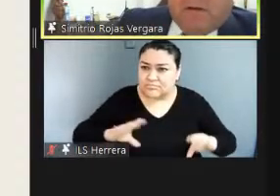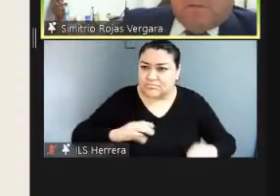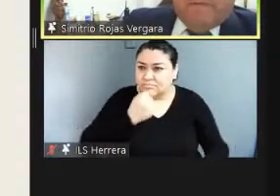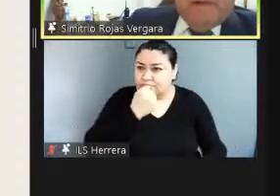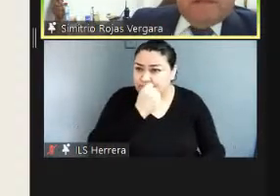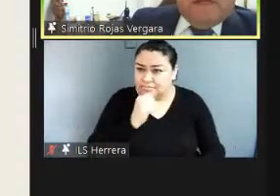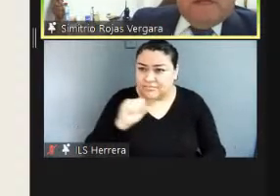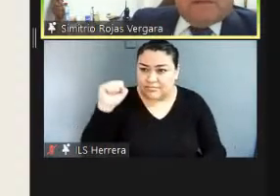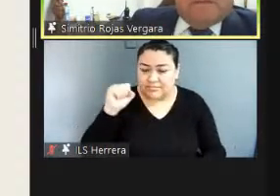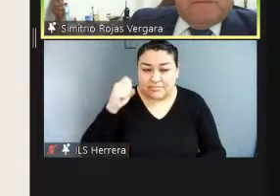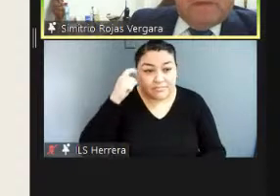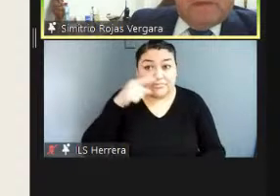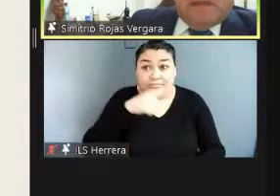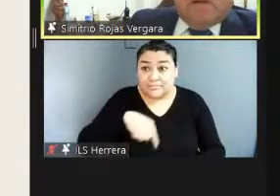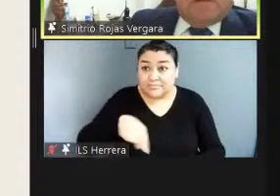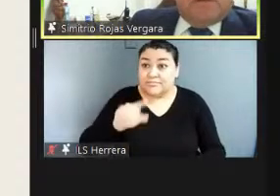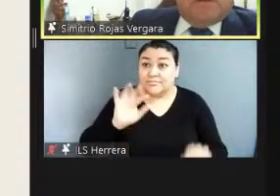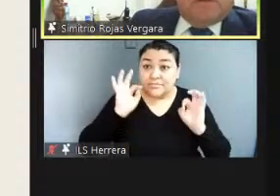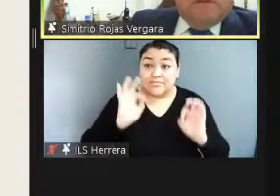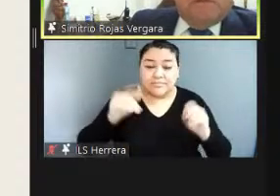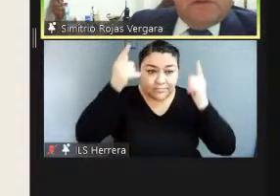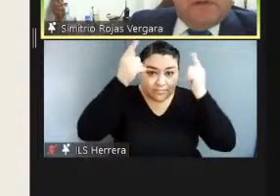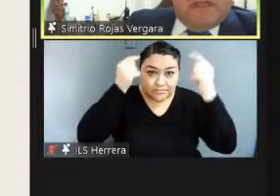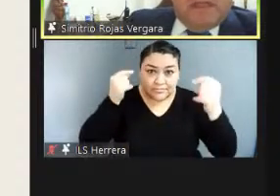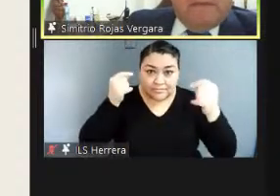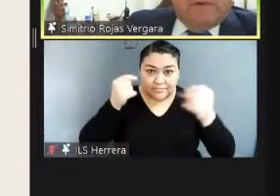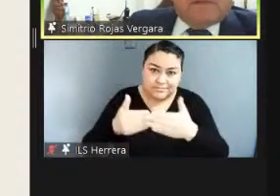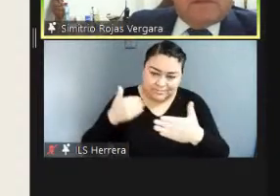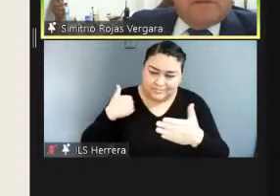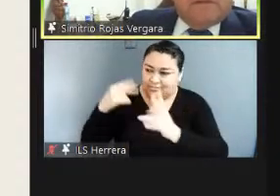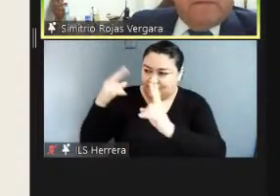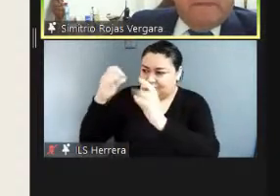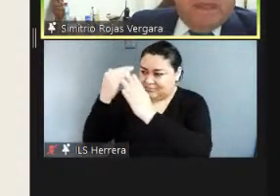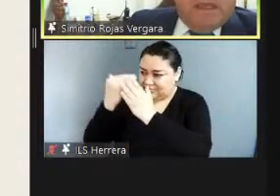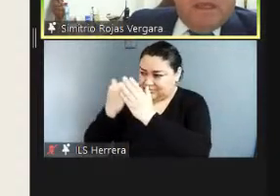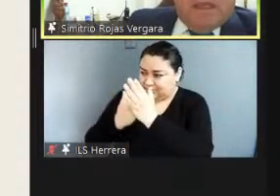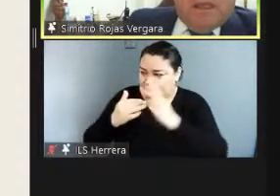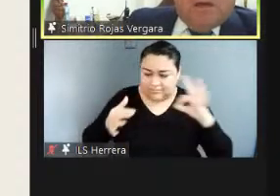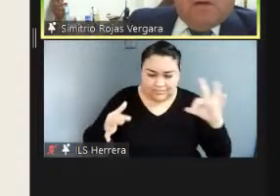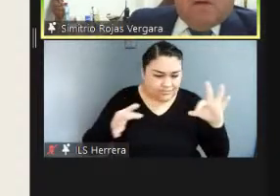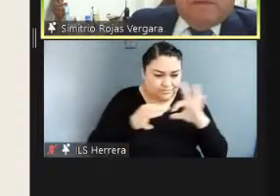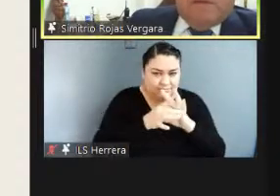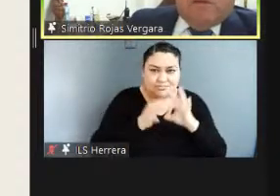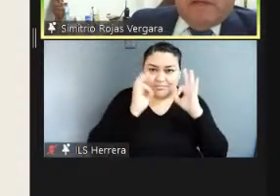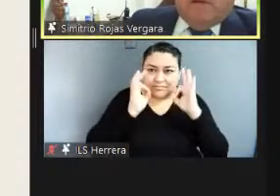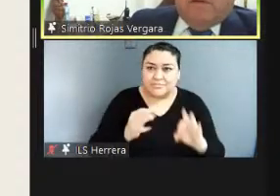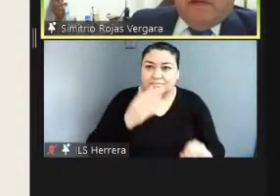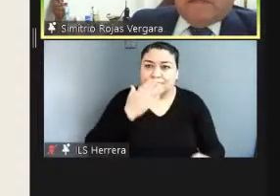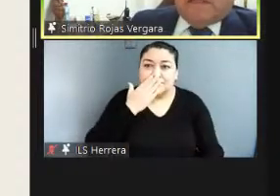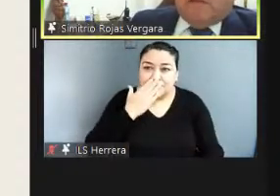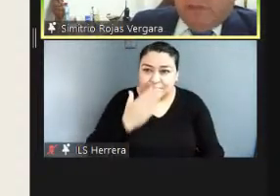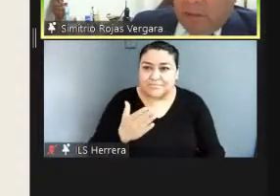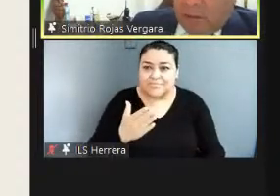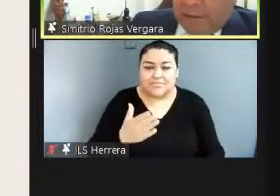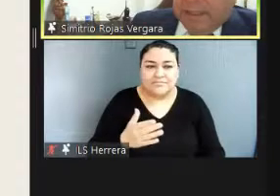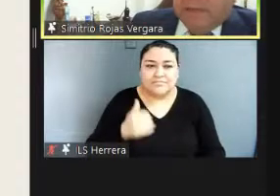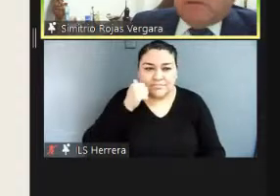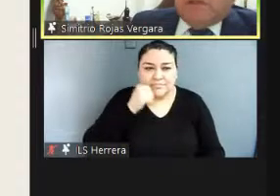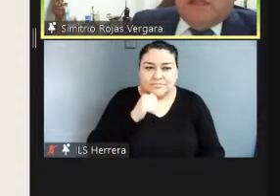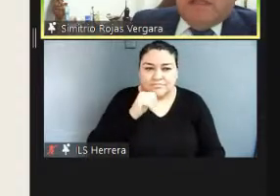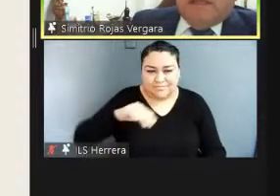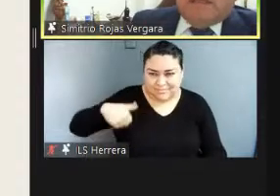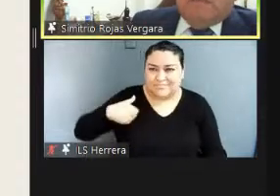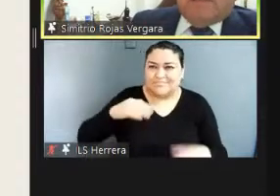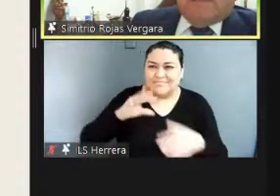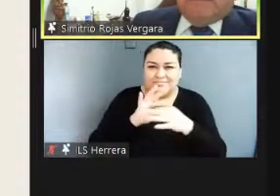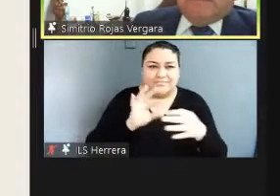trying to meet the competencies required so that we can have the graduate profile that we have determined.